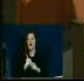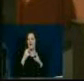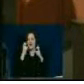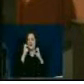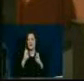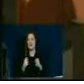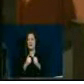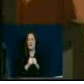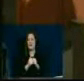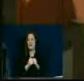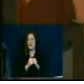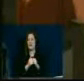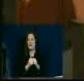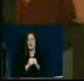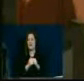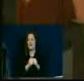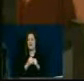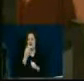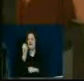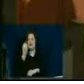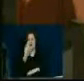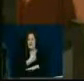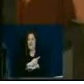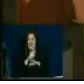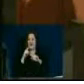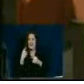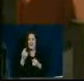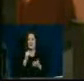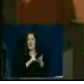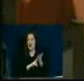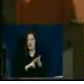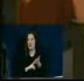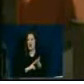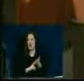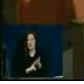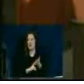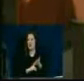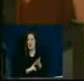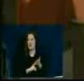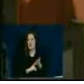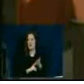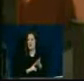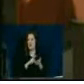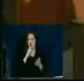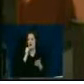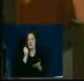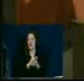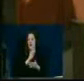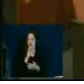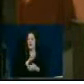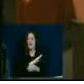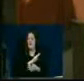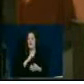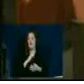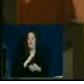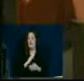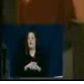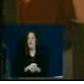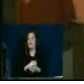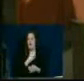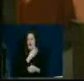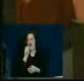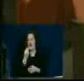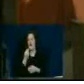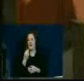with the fact that it's been 14 days since that contract was approved, 5-4.